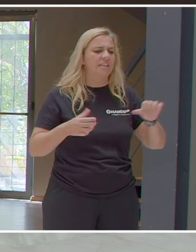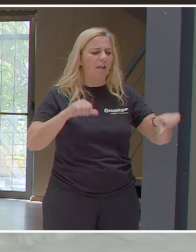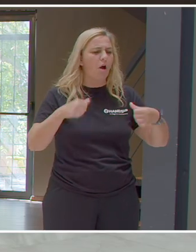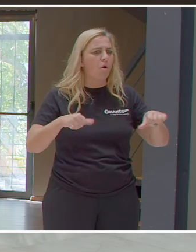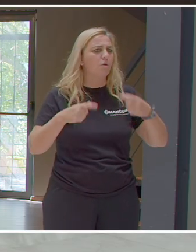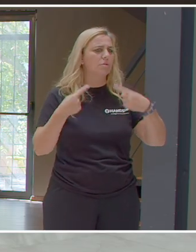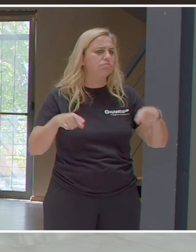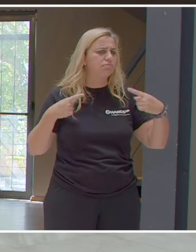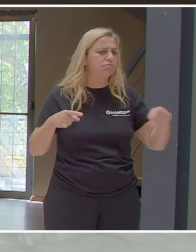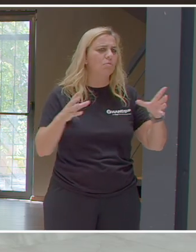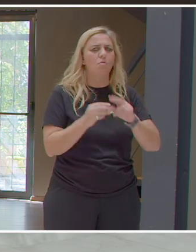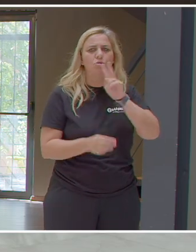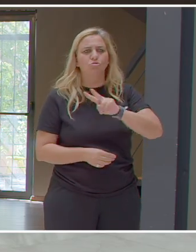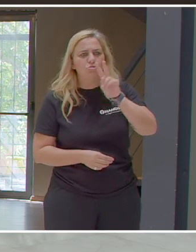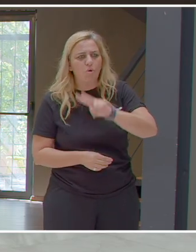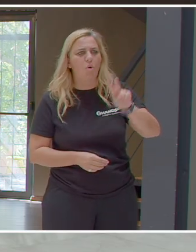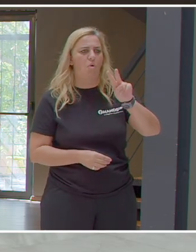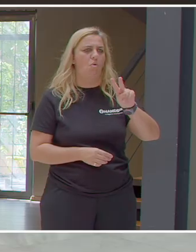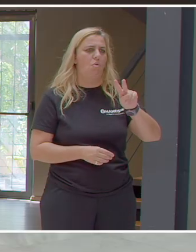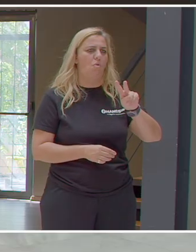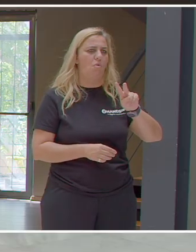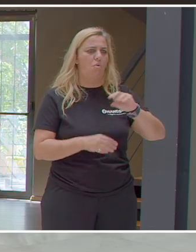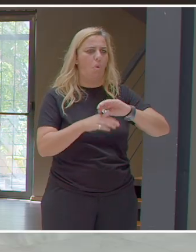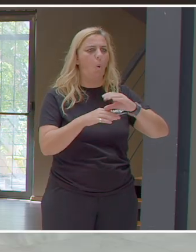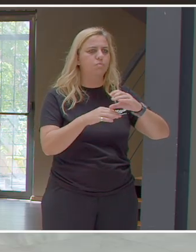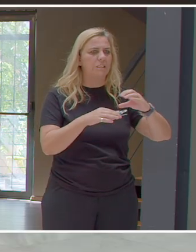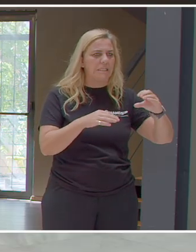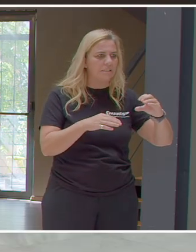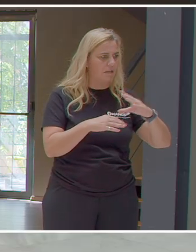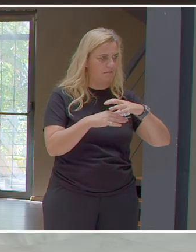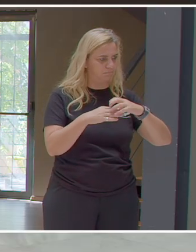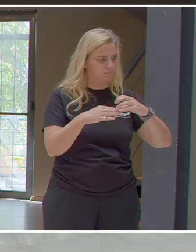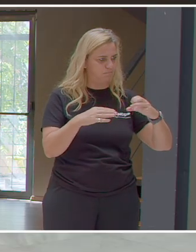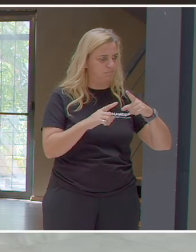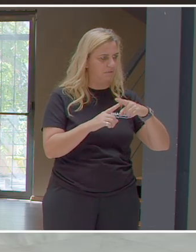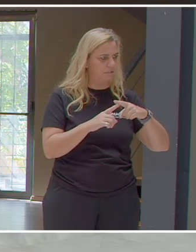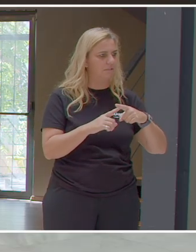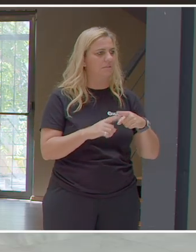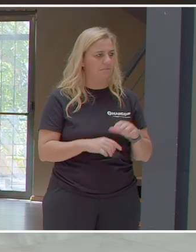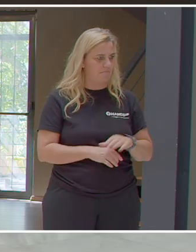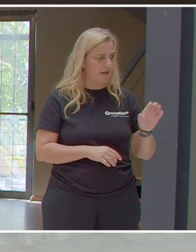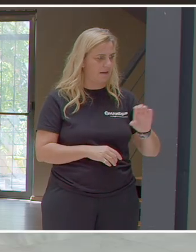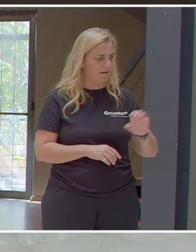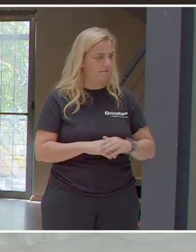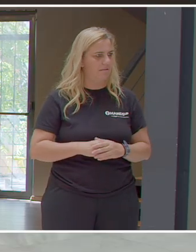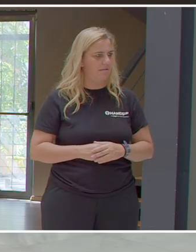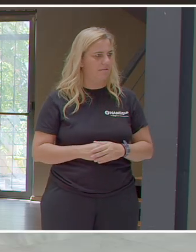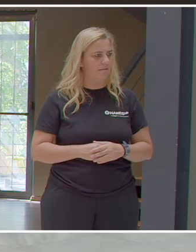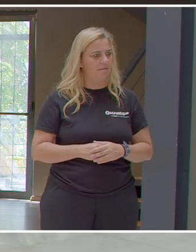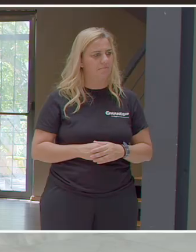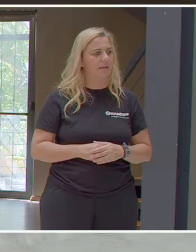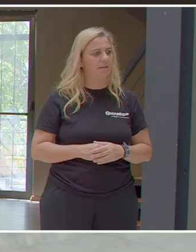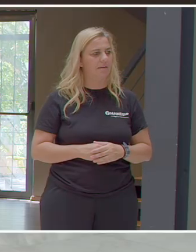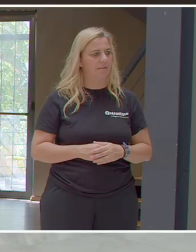many antioxidant power, and it's very good to go low on the salt if you want to live a long and healthy life.